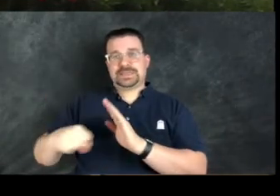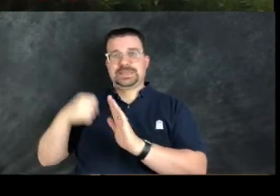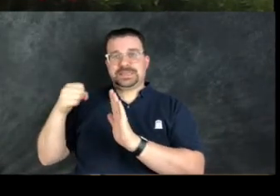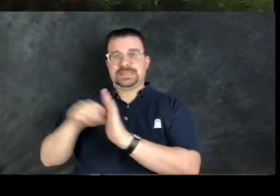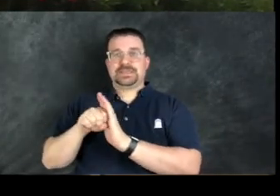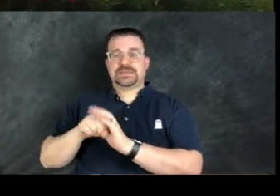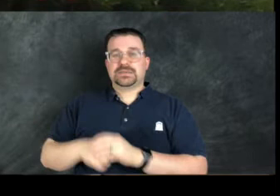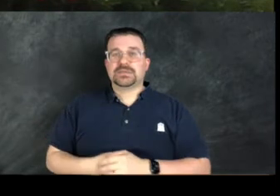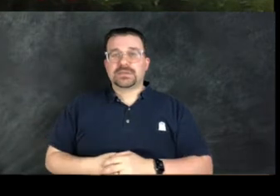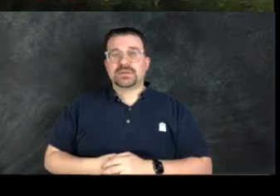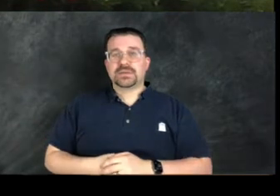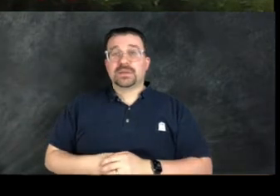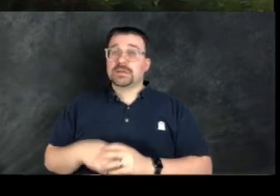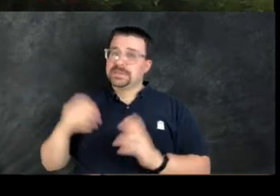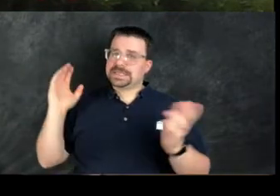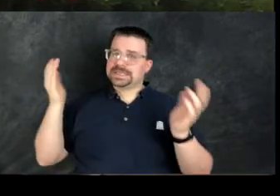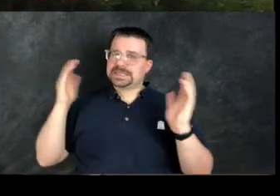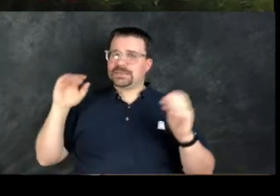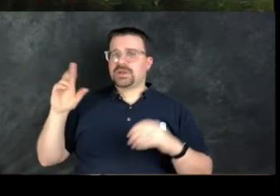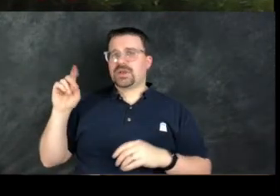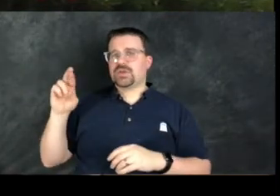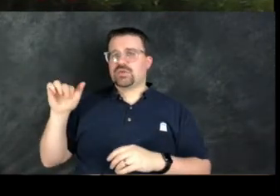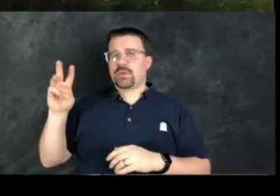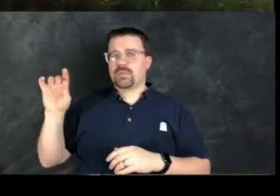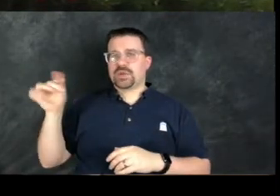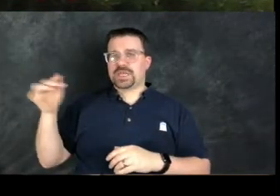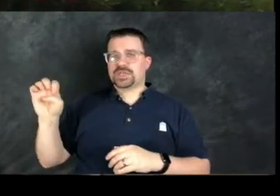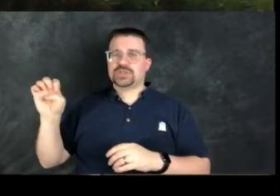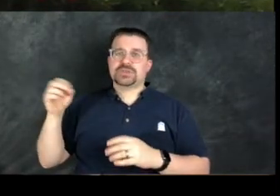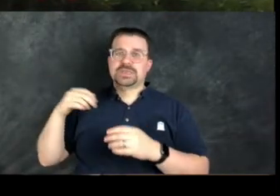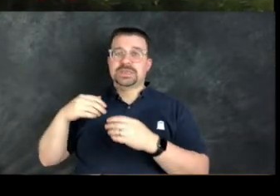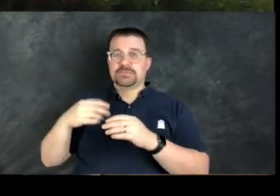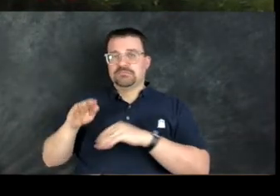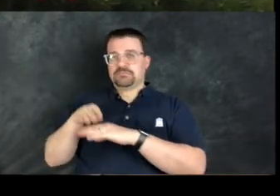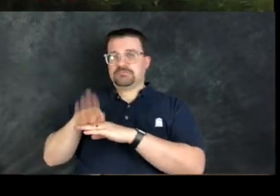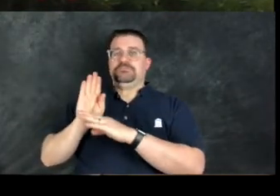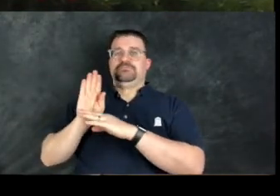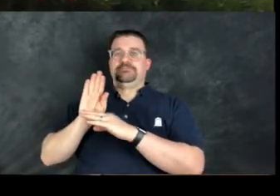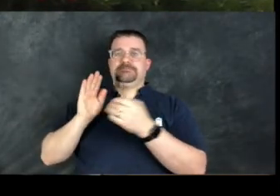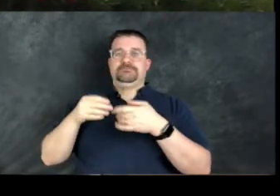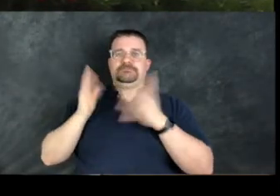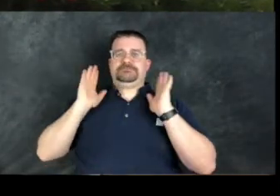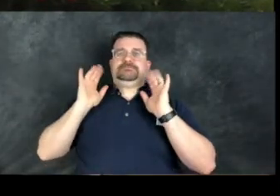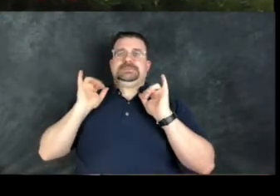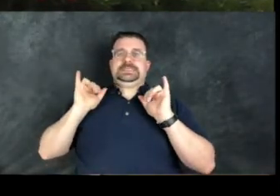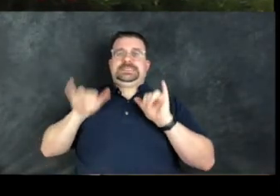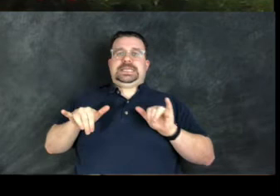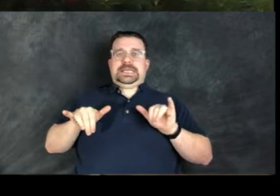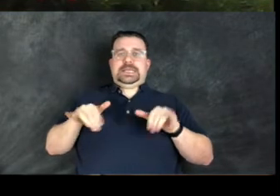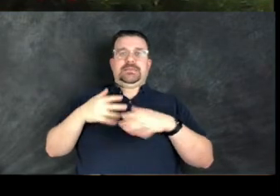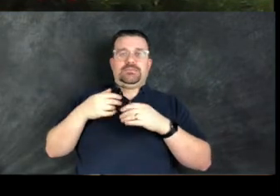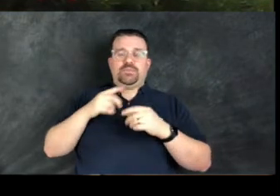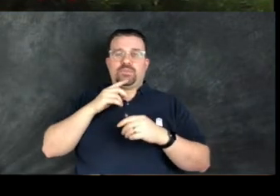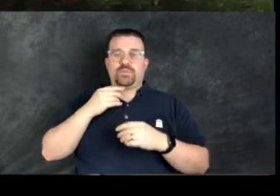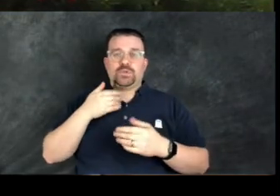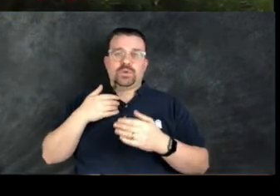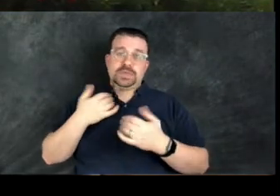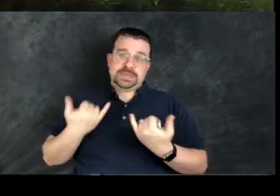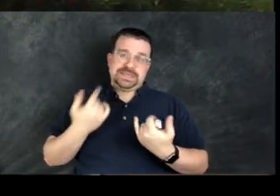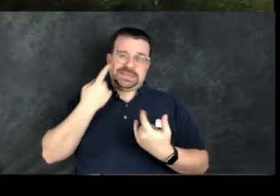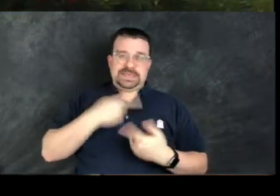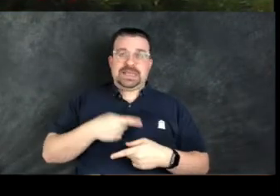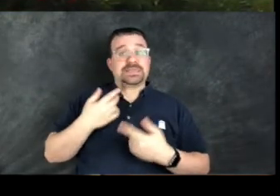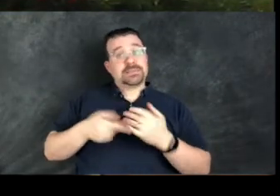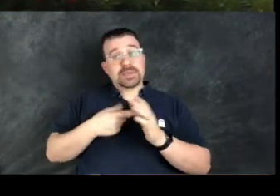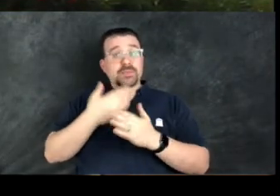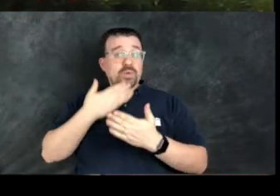Yet it seems our drawbridges are sometimes drawn pretty tight around us these days, and sometimes for good reason. This week,